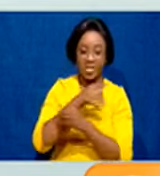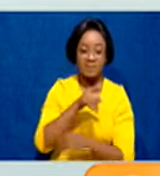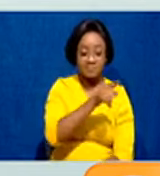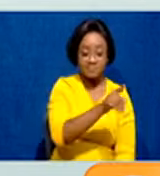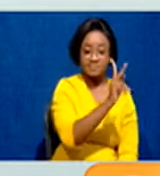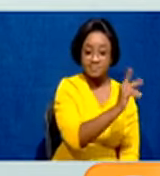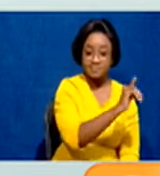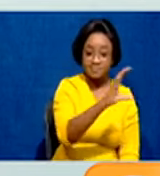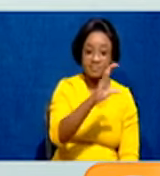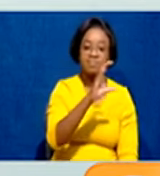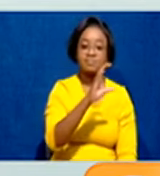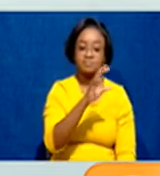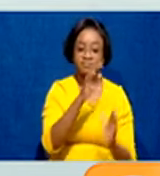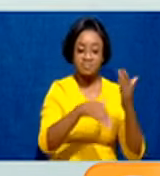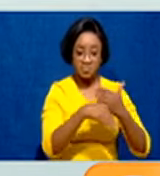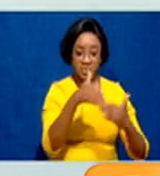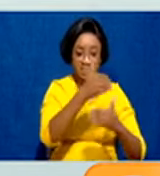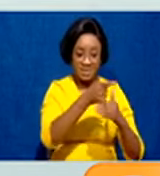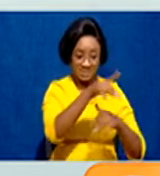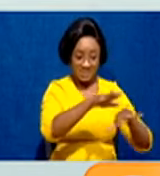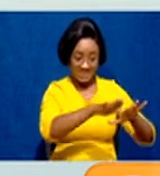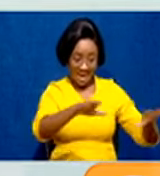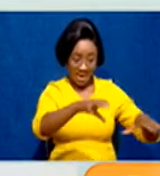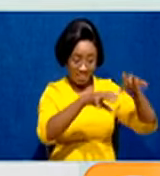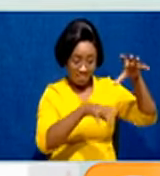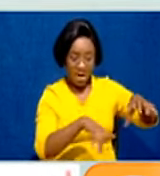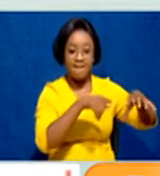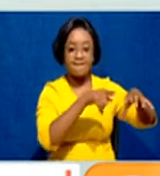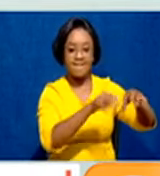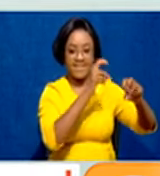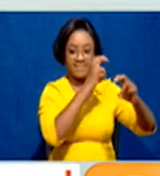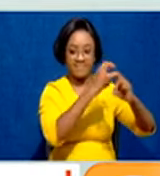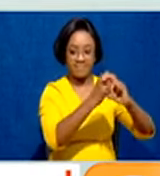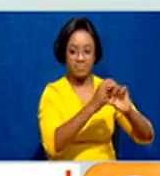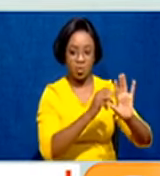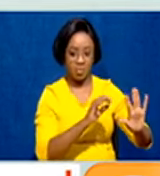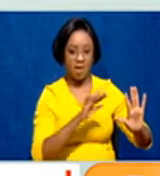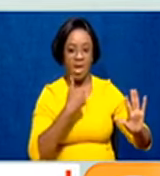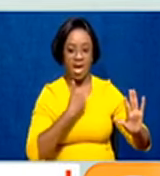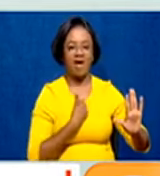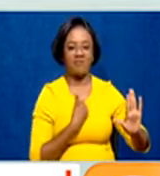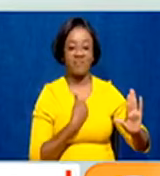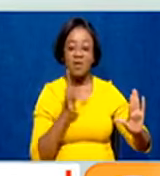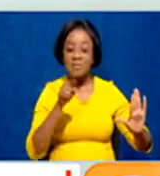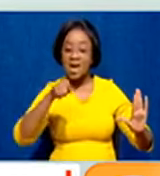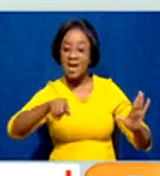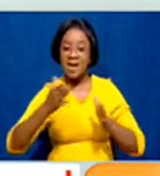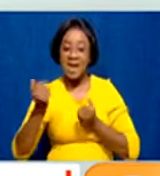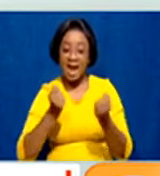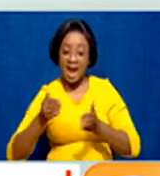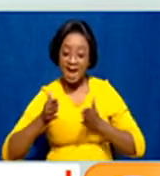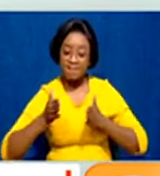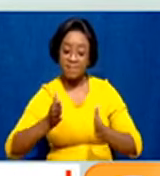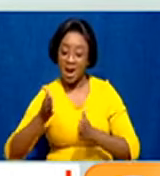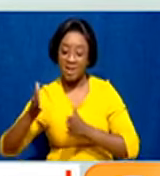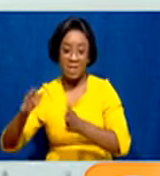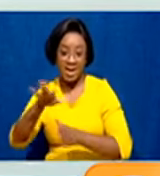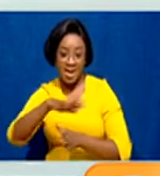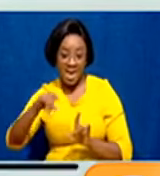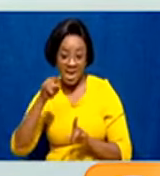itself, where it stands, without a doubt, is titled and is safe. It is the commercial grounds outside that have